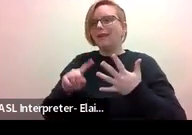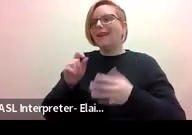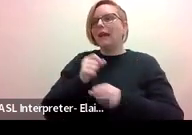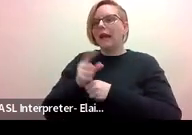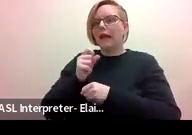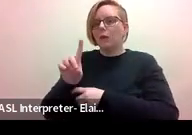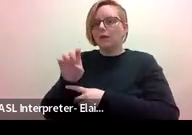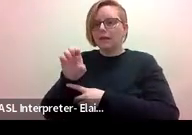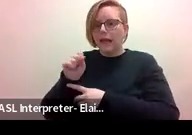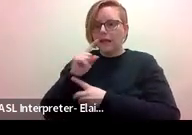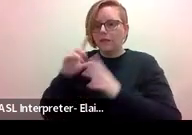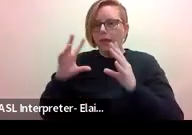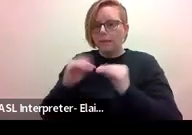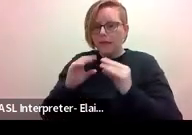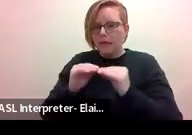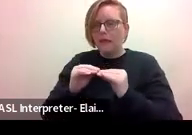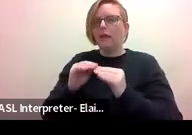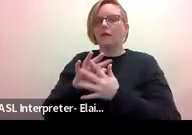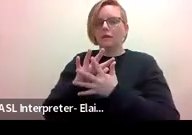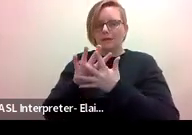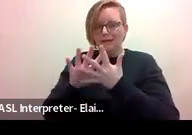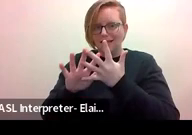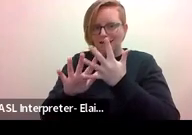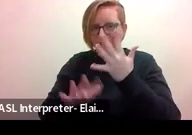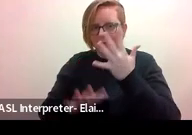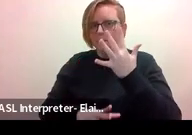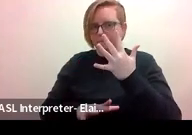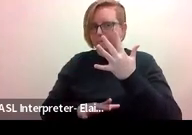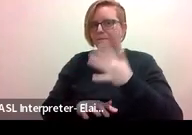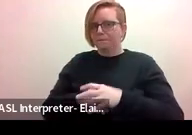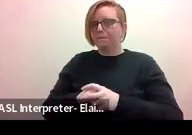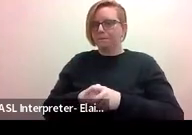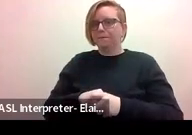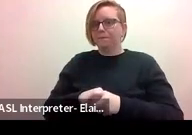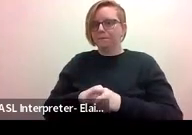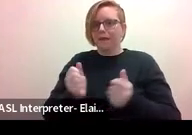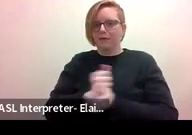duration. All of this information would be included here.